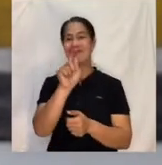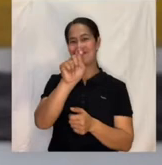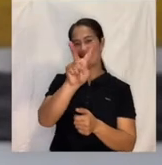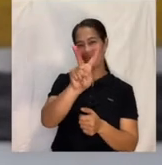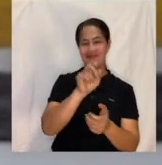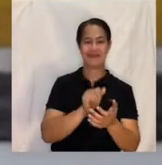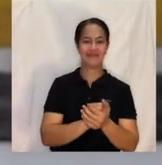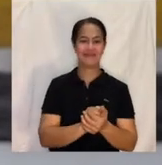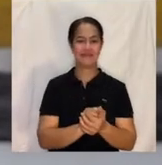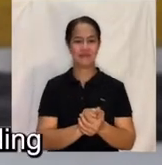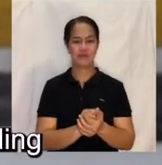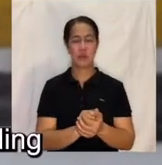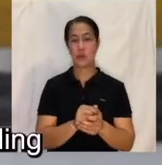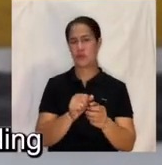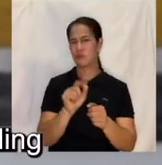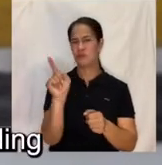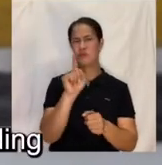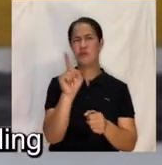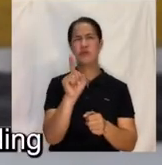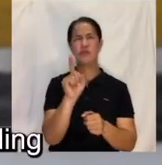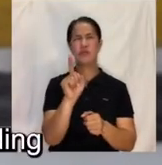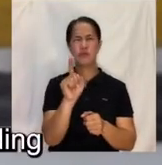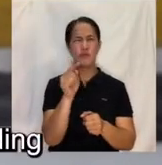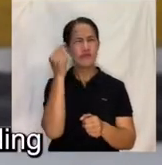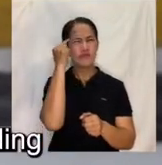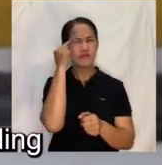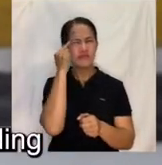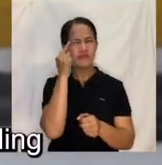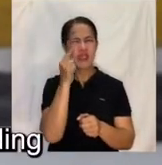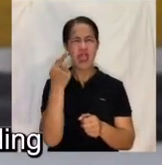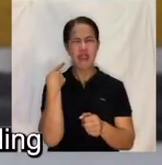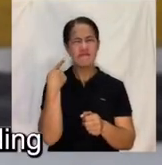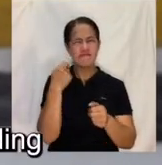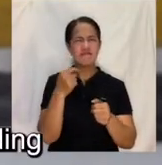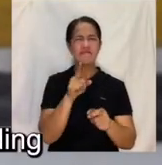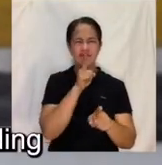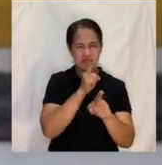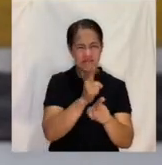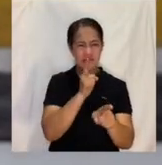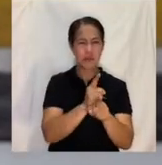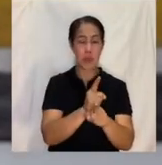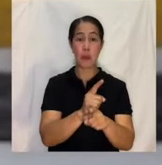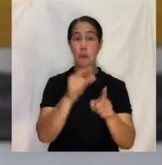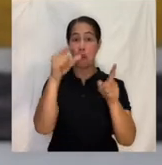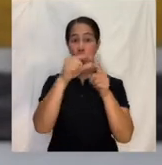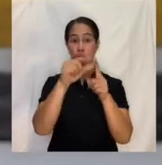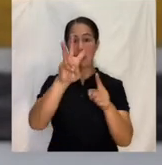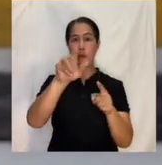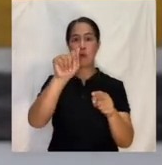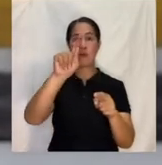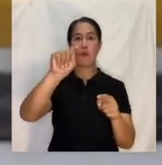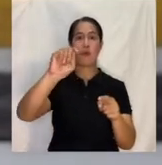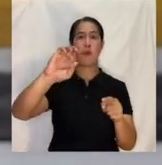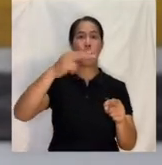TV. So, who do you think got the correct understanding of the word